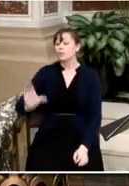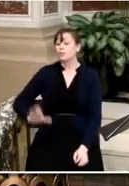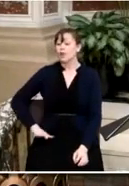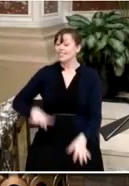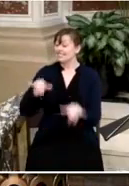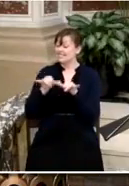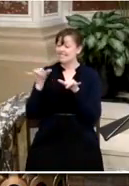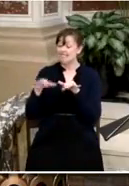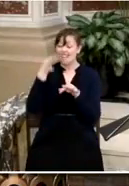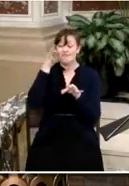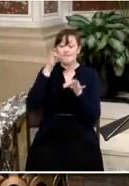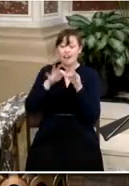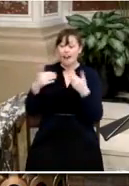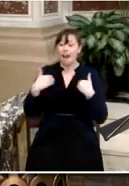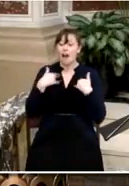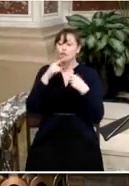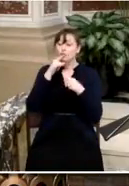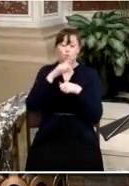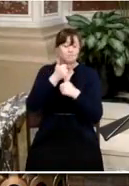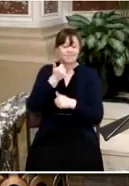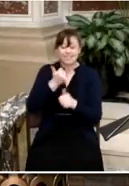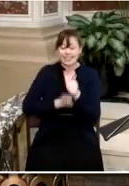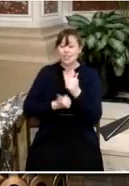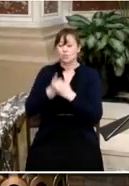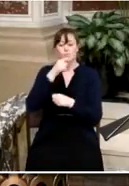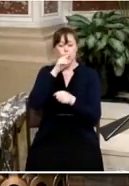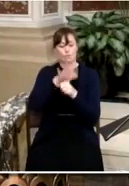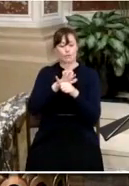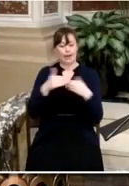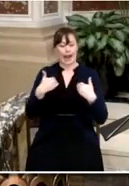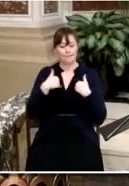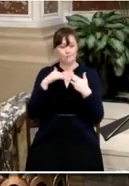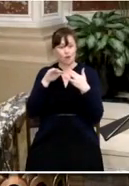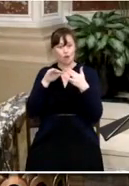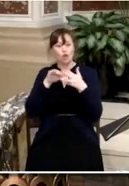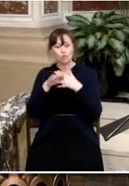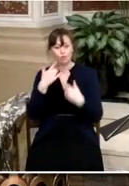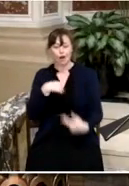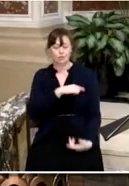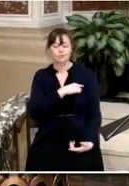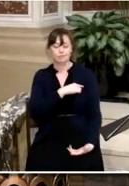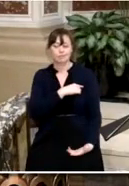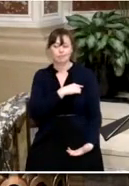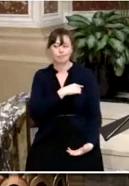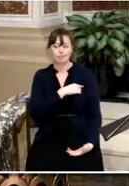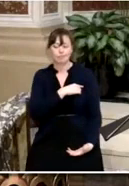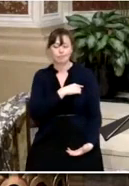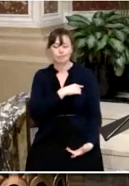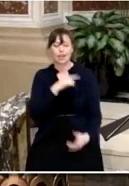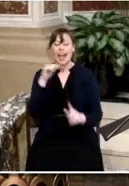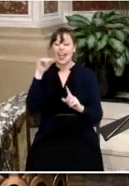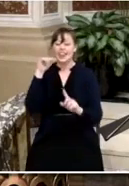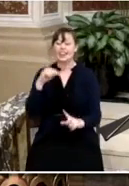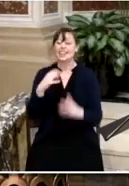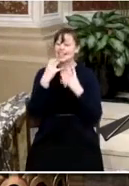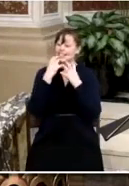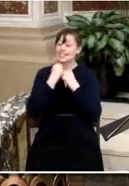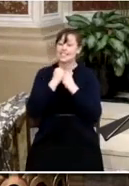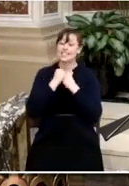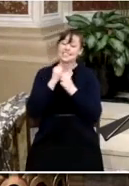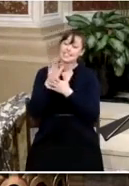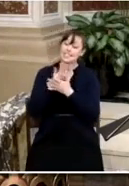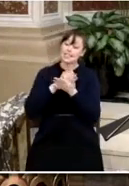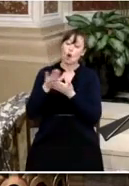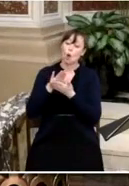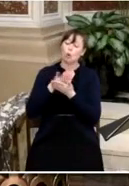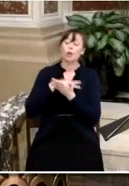faithful to his promises through us. These sacred oils are